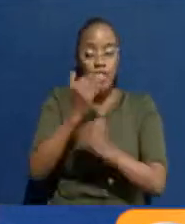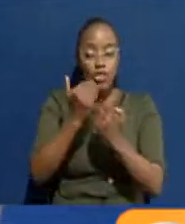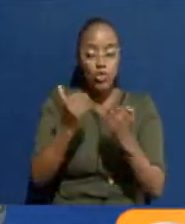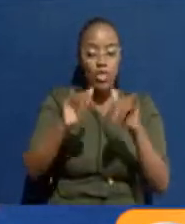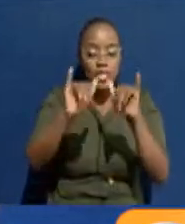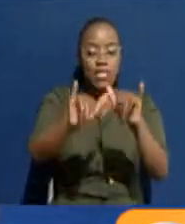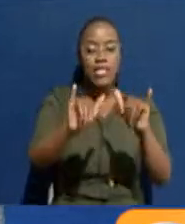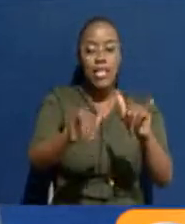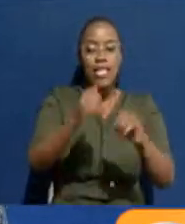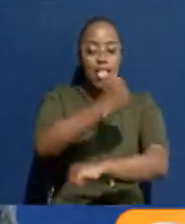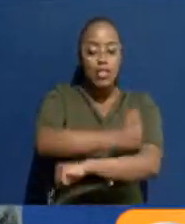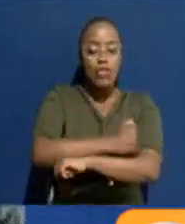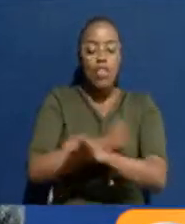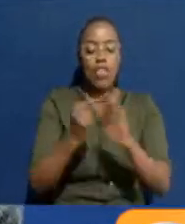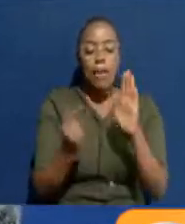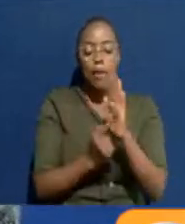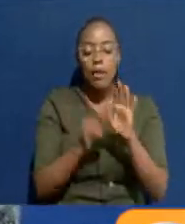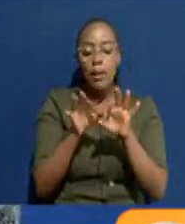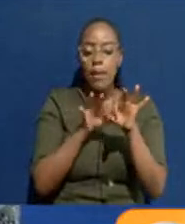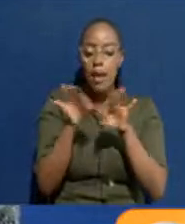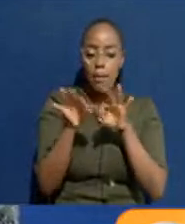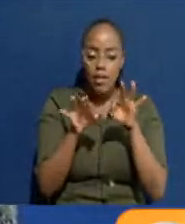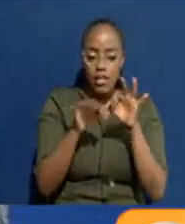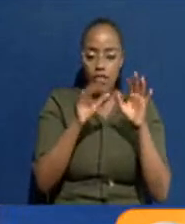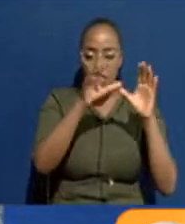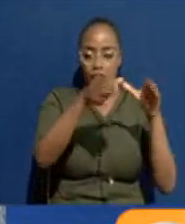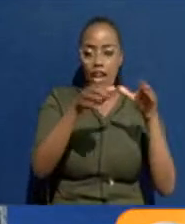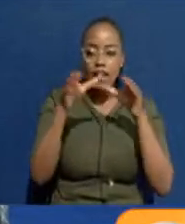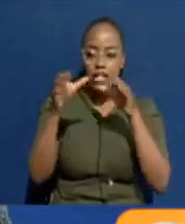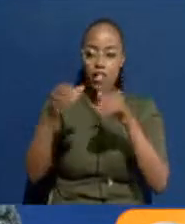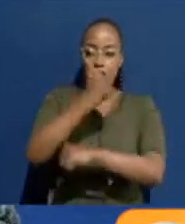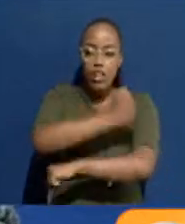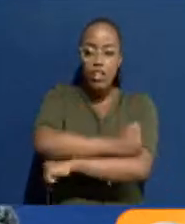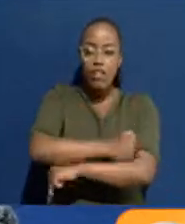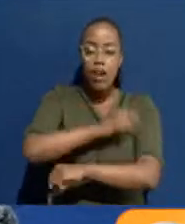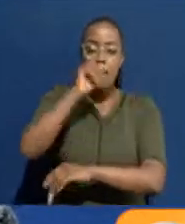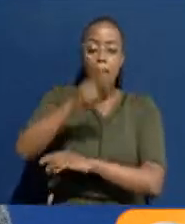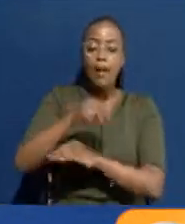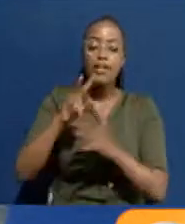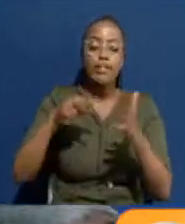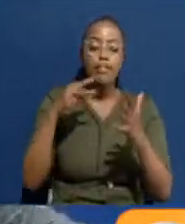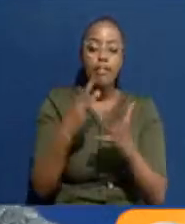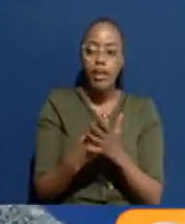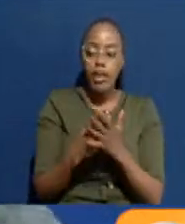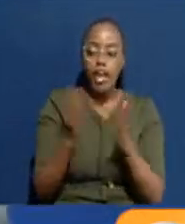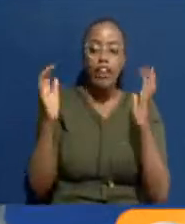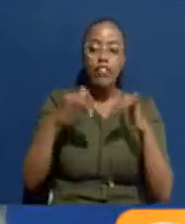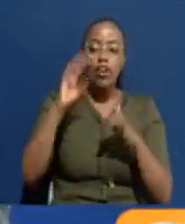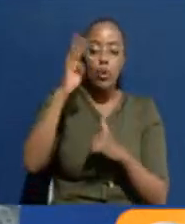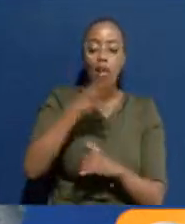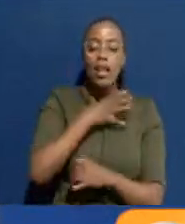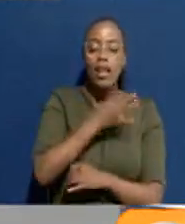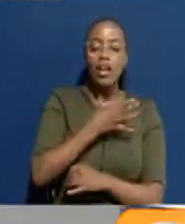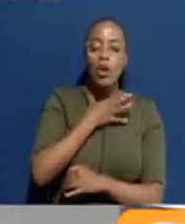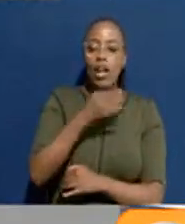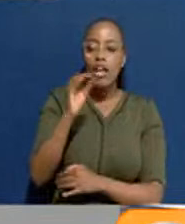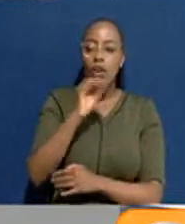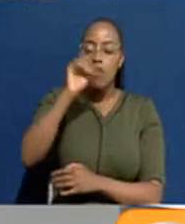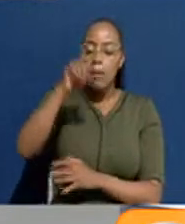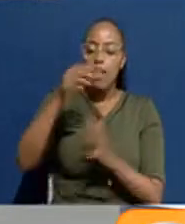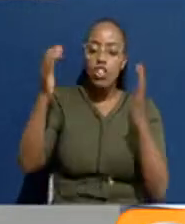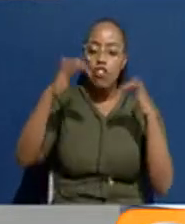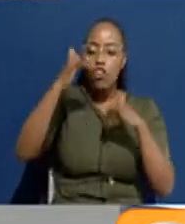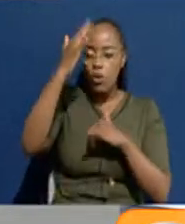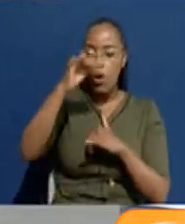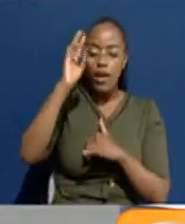those schools. So the point I'm putting across is a categorization of schools must fall. Okay. And it will fall, you like it or not. Trevor, It must fall because